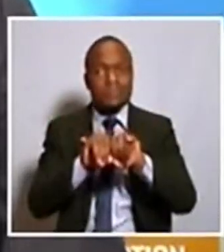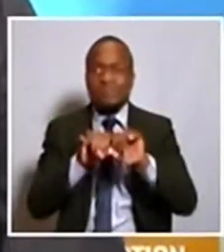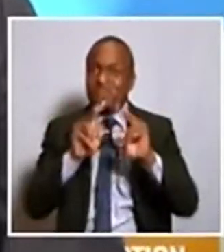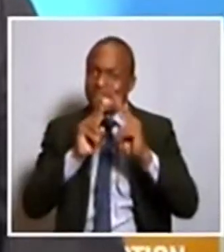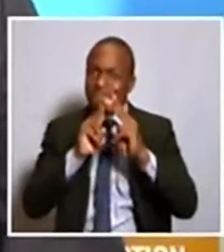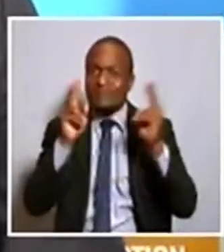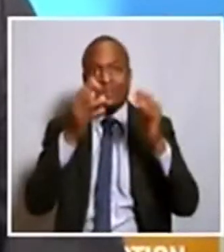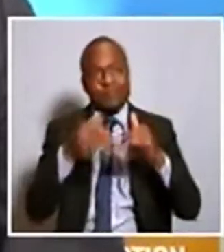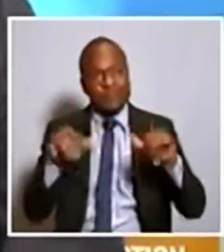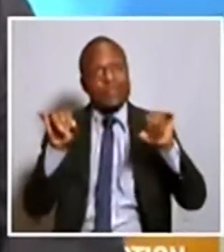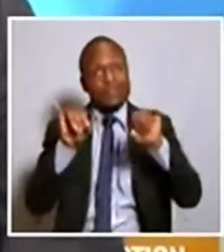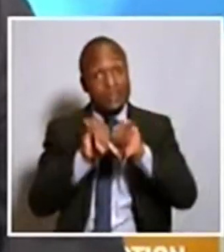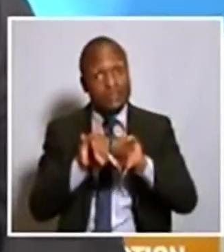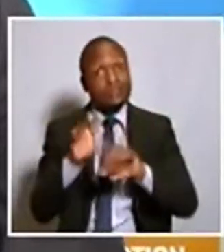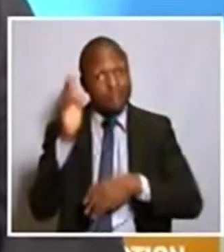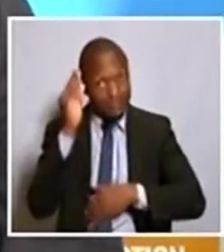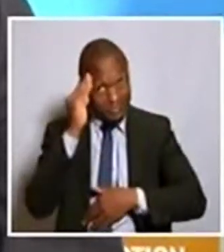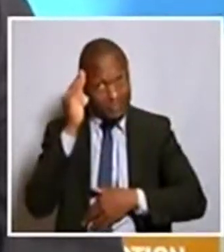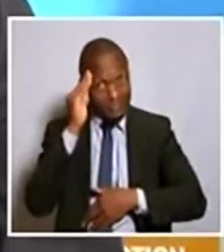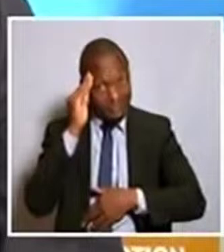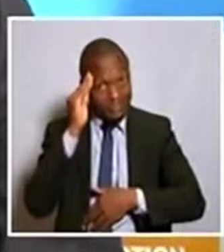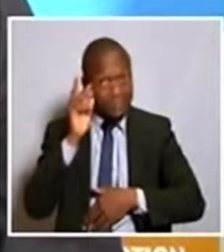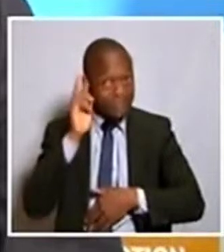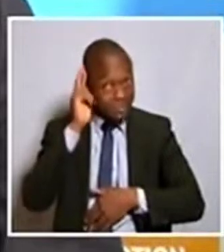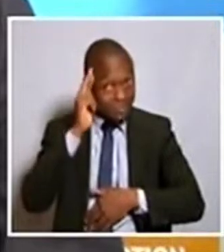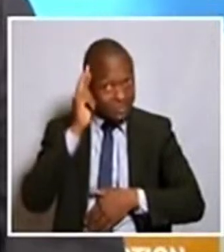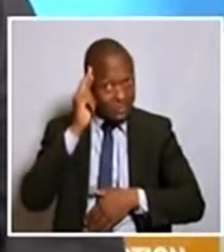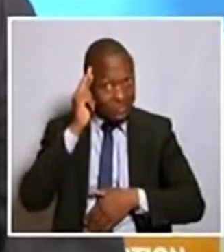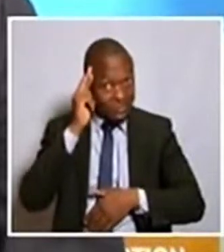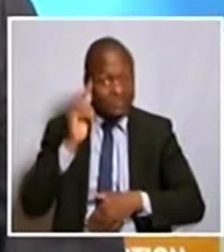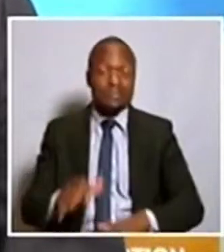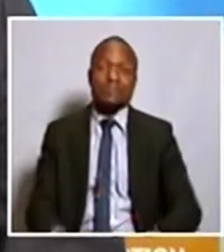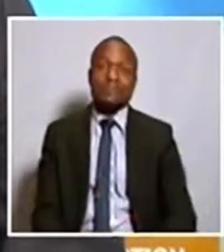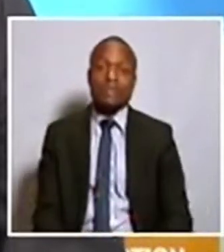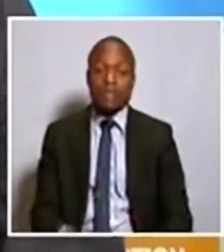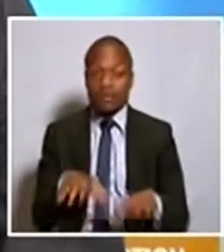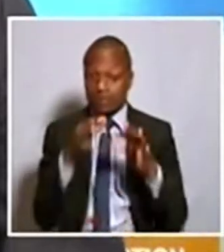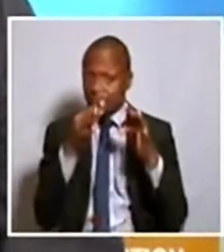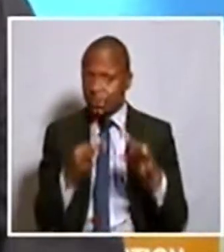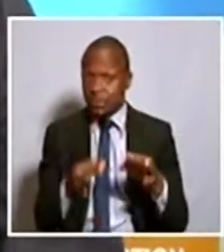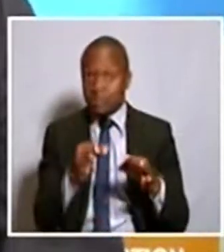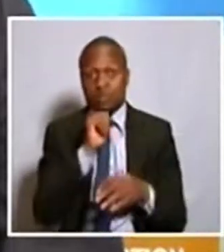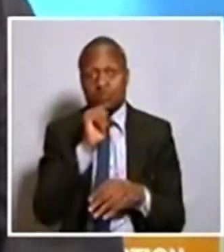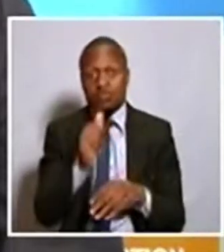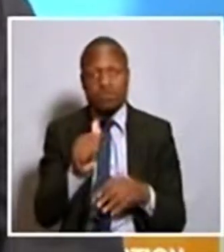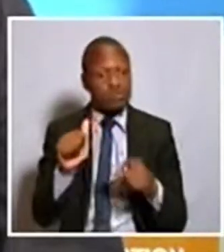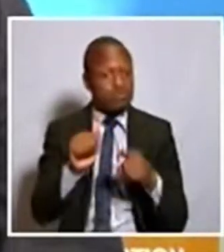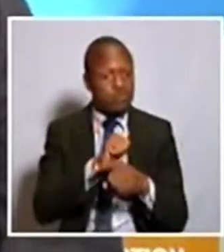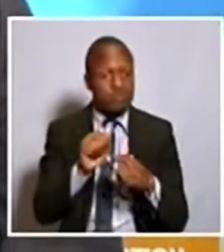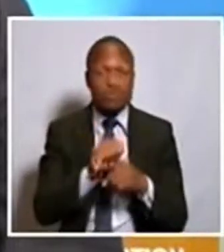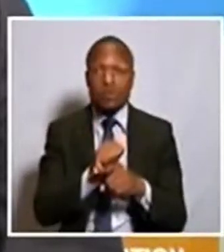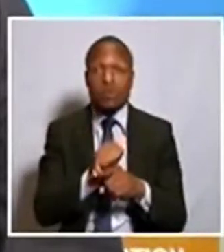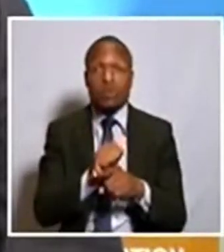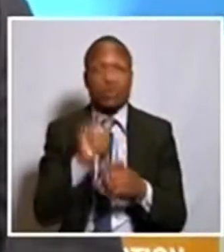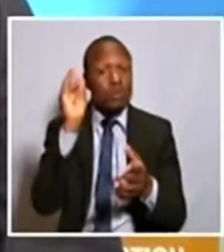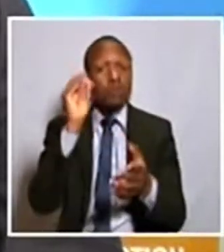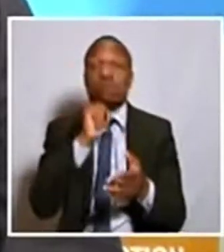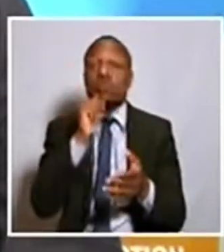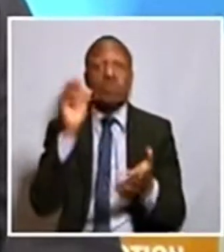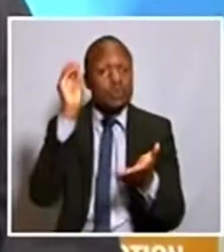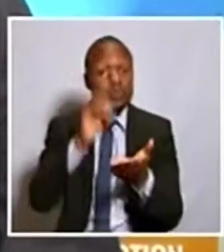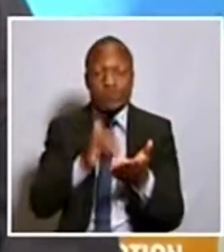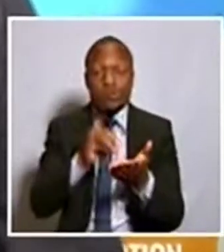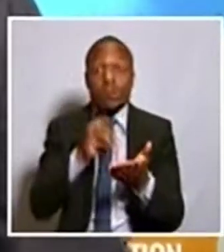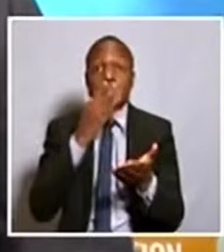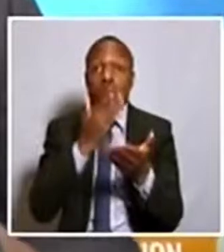very important. The reason is that if we don't practice good measures, a good